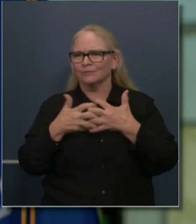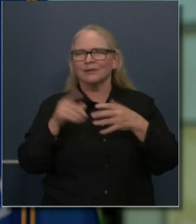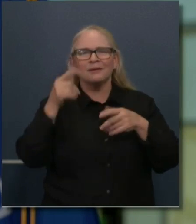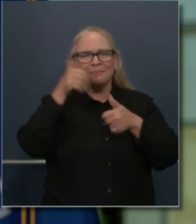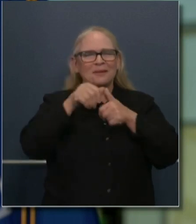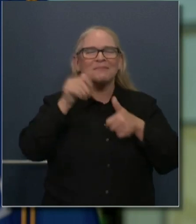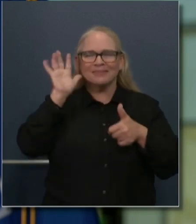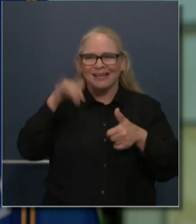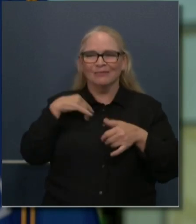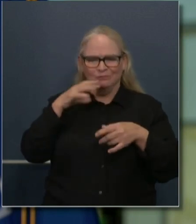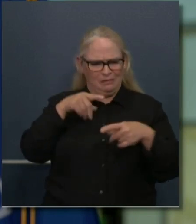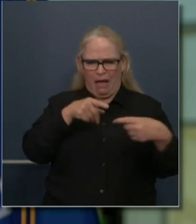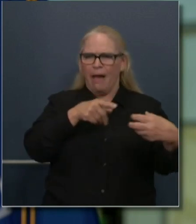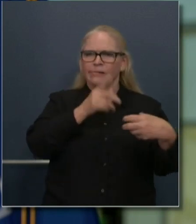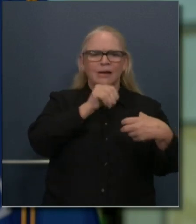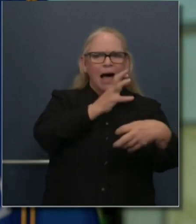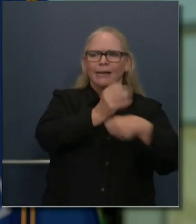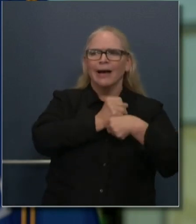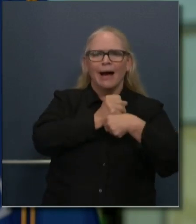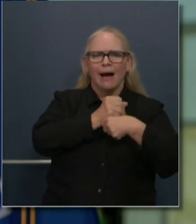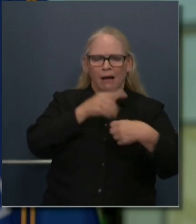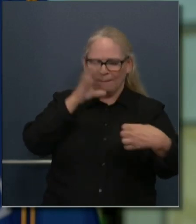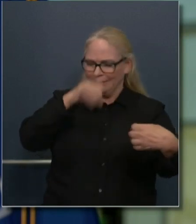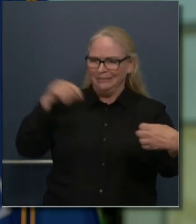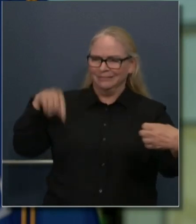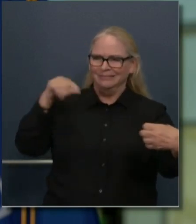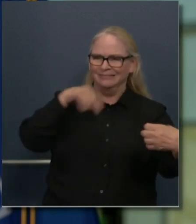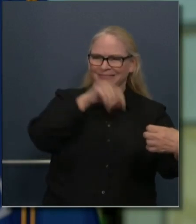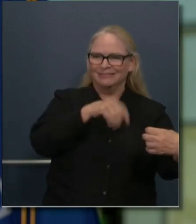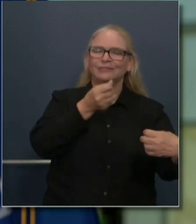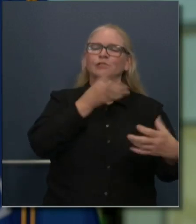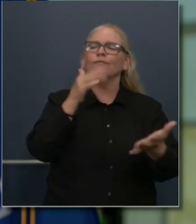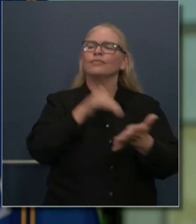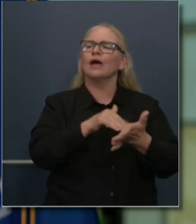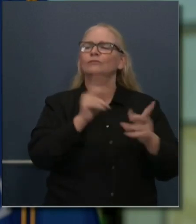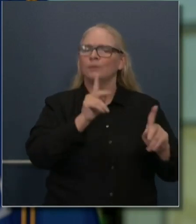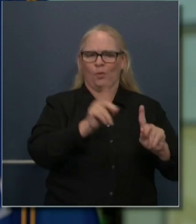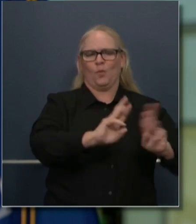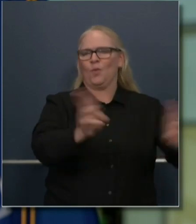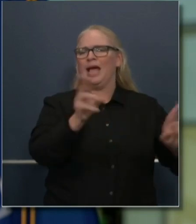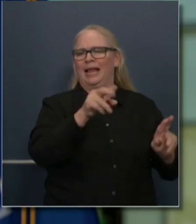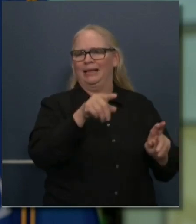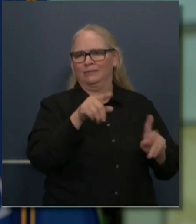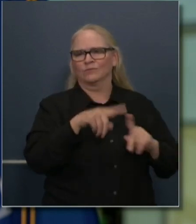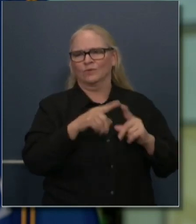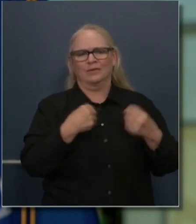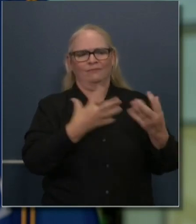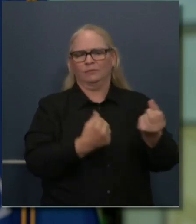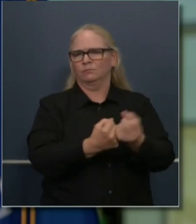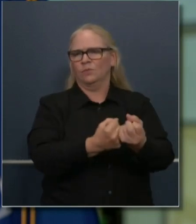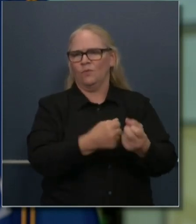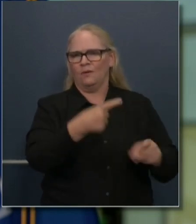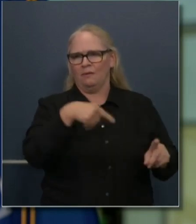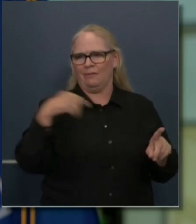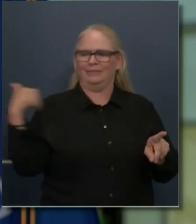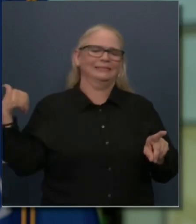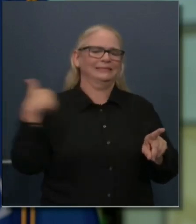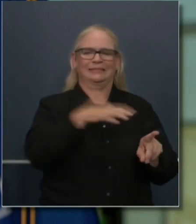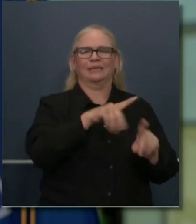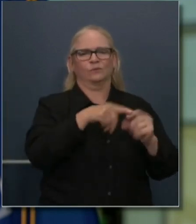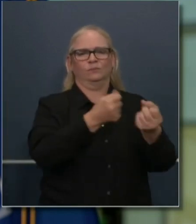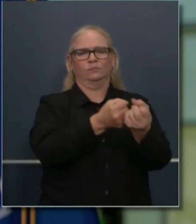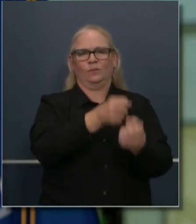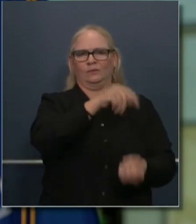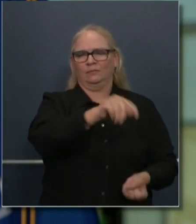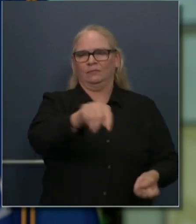were made, and people are now ready to be made available, and I'll provide you that number. But let me just say this in relationship. Health Corps is one